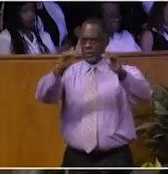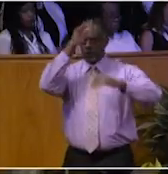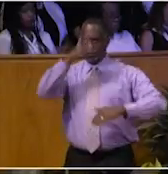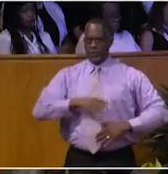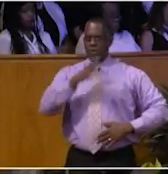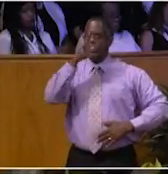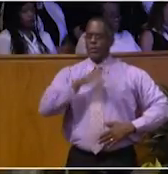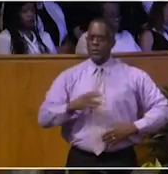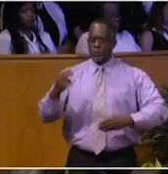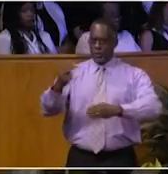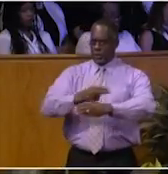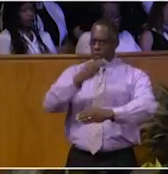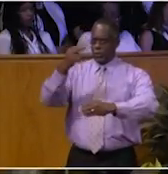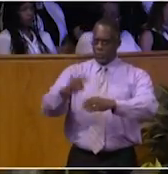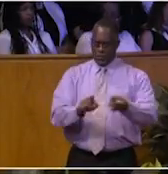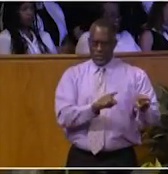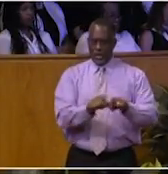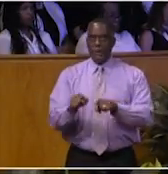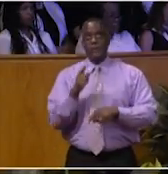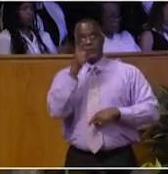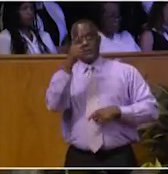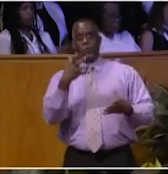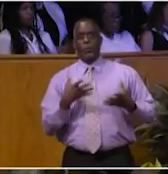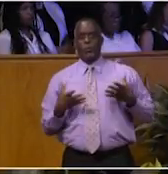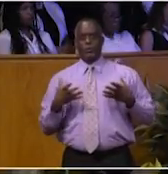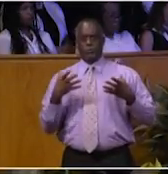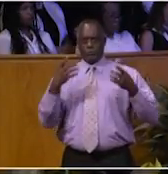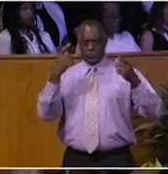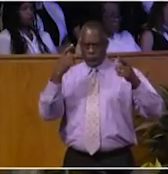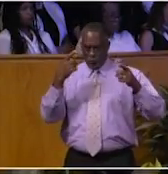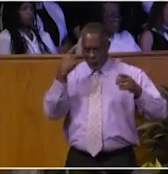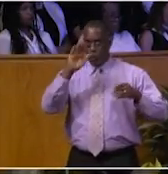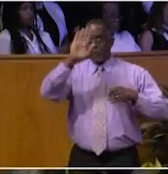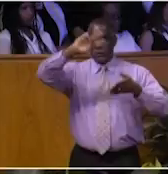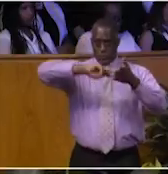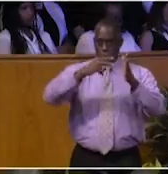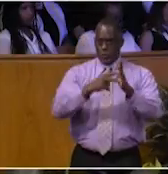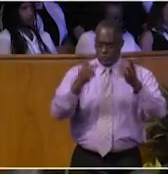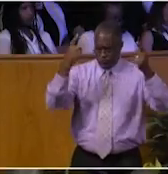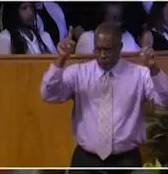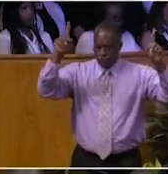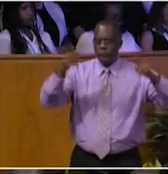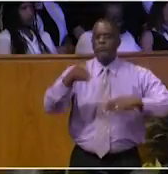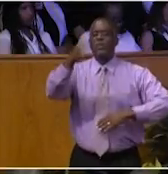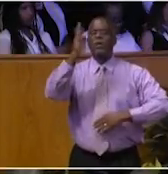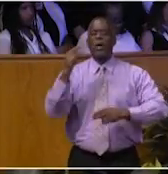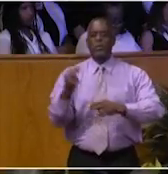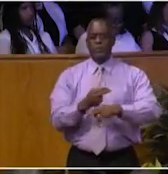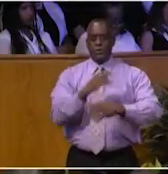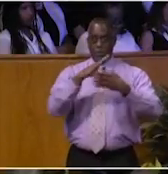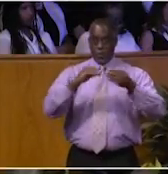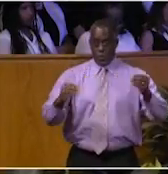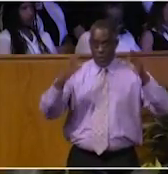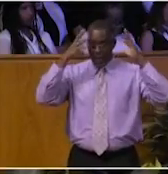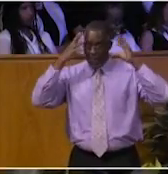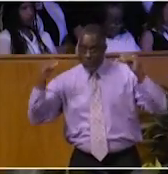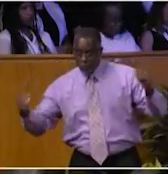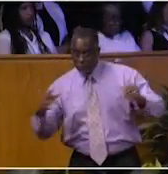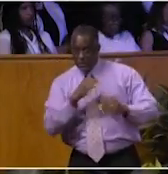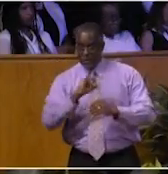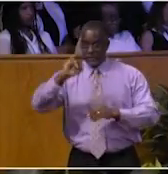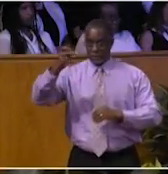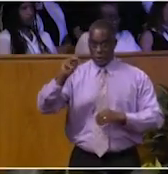could use them as fitting instruments to accomplish his purpose. God used both Moses and